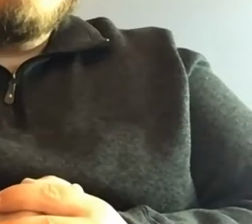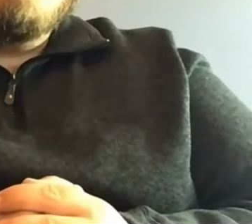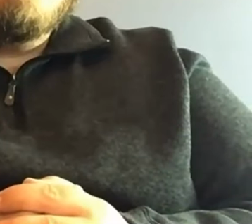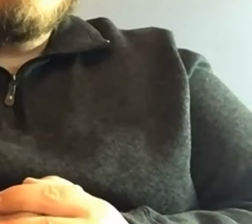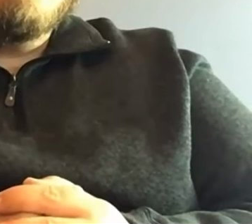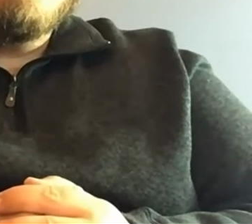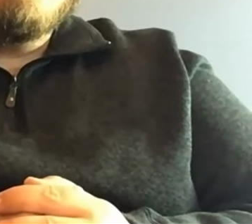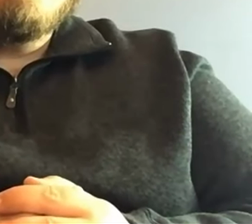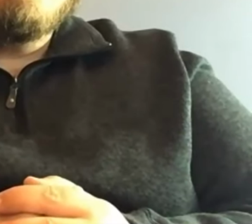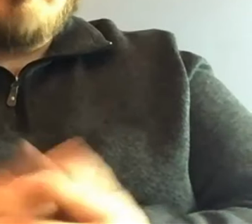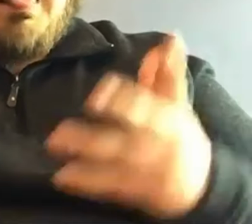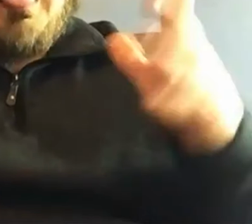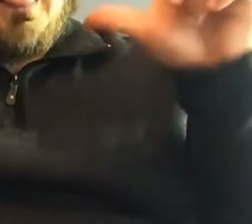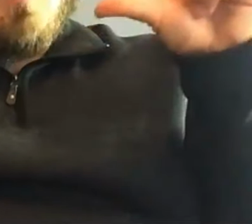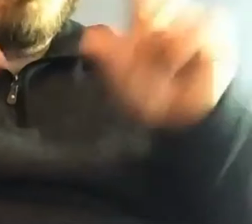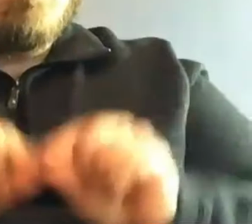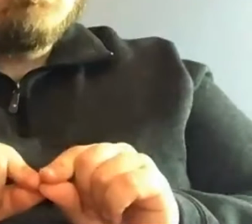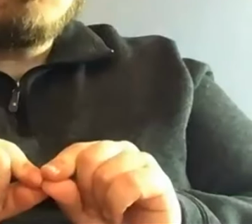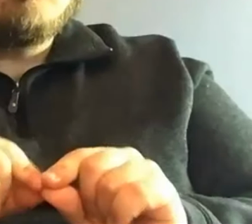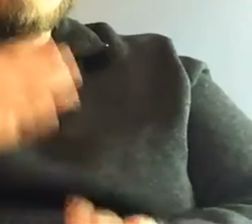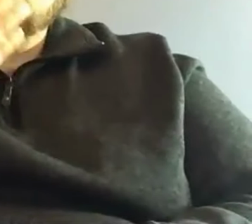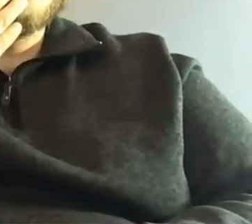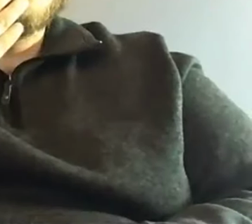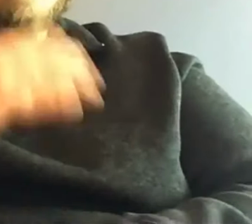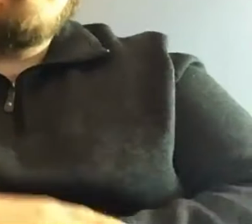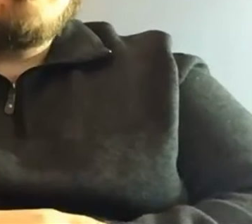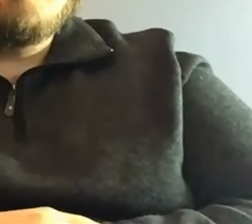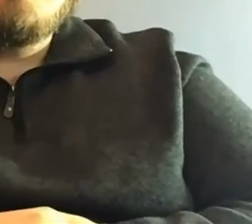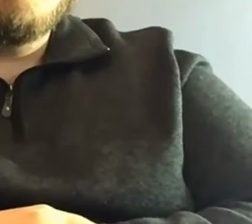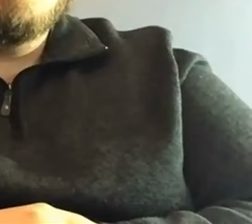And I just lost my slide.